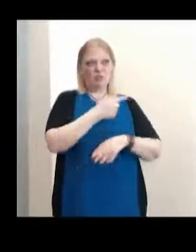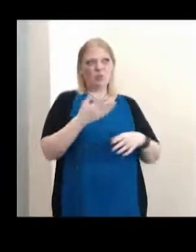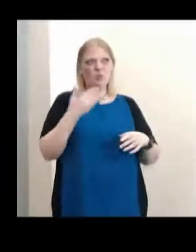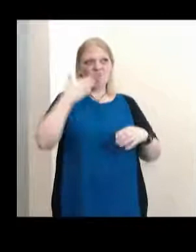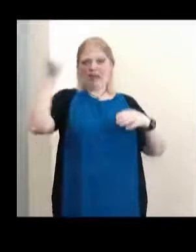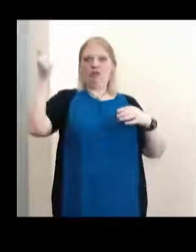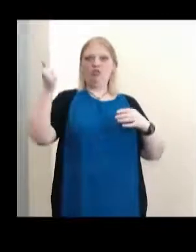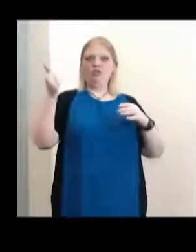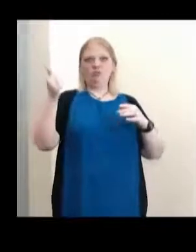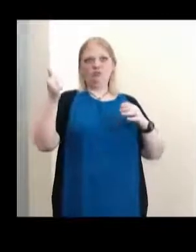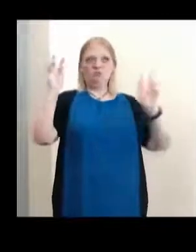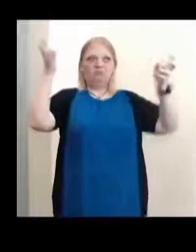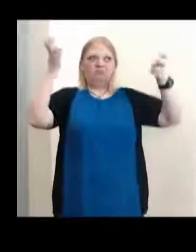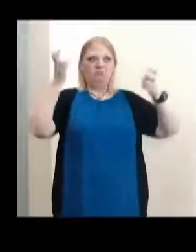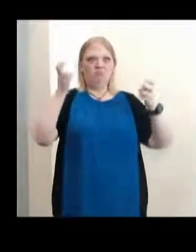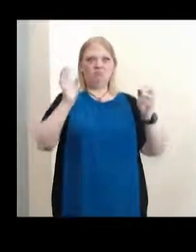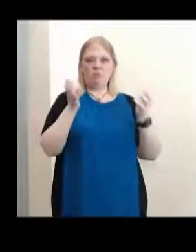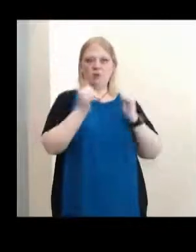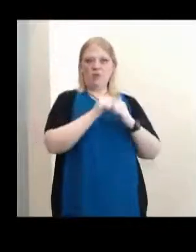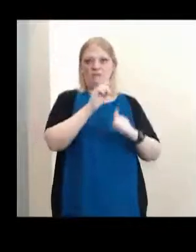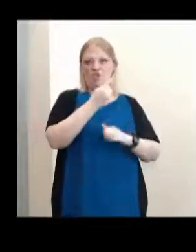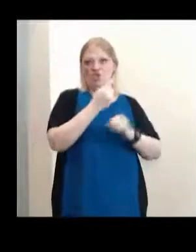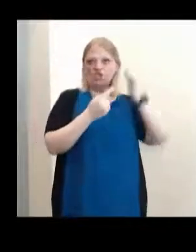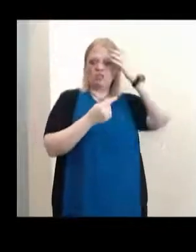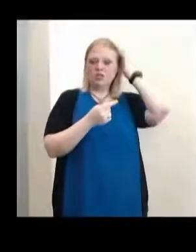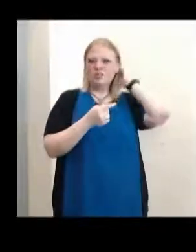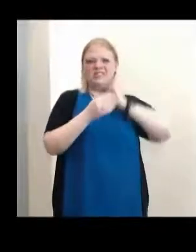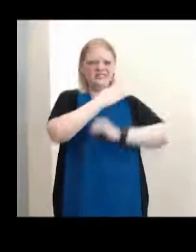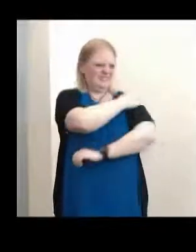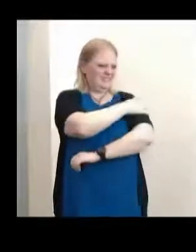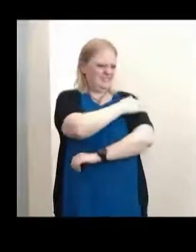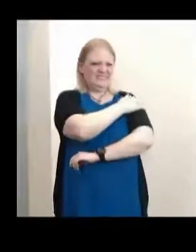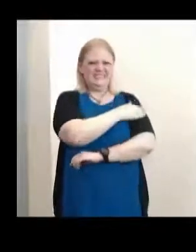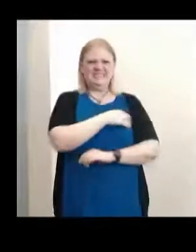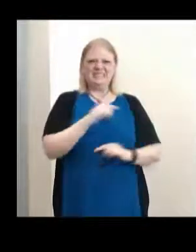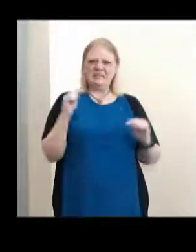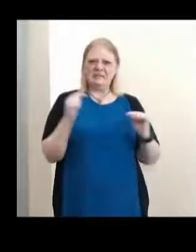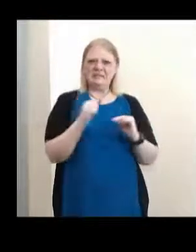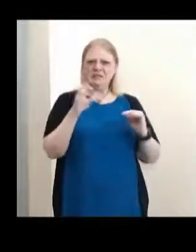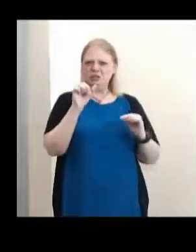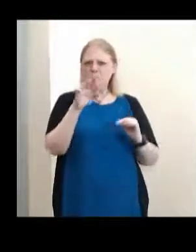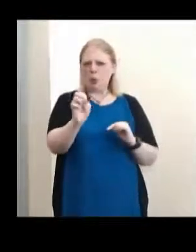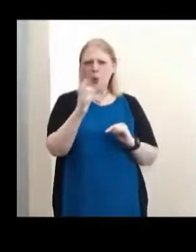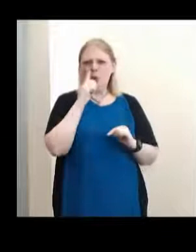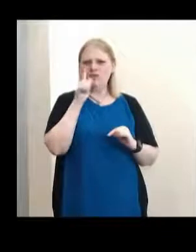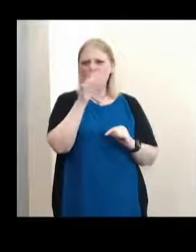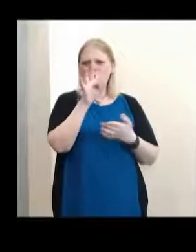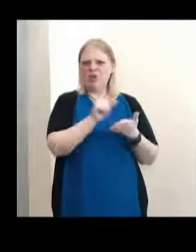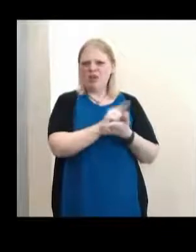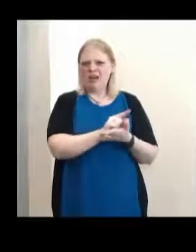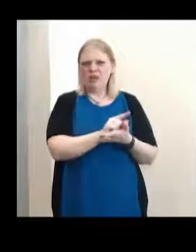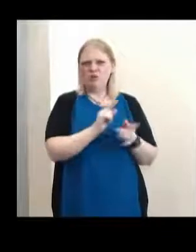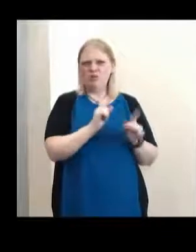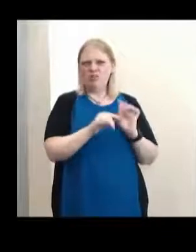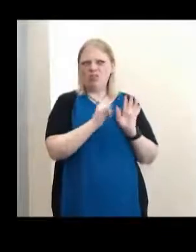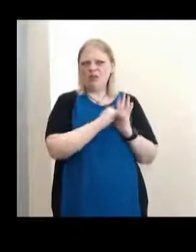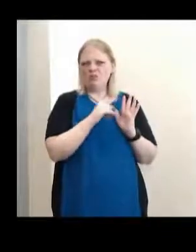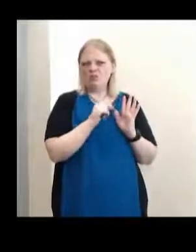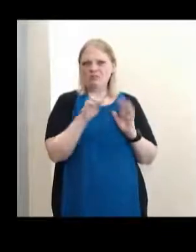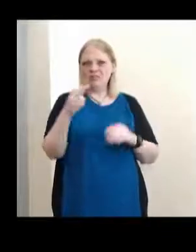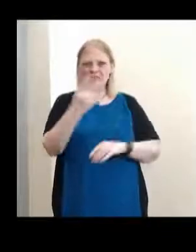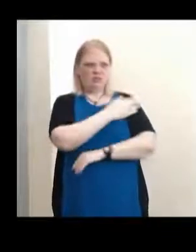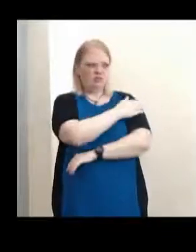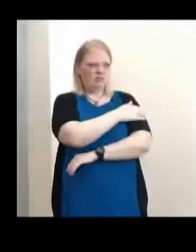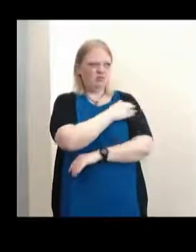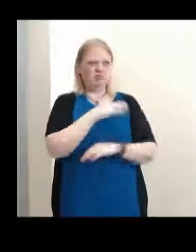better, so to speak, than my first dose. First dose, I had a sore arm for about 24 hours, pretty sore, but nothing beyond that. Second dose, I really